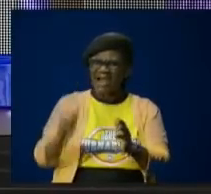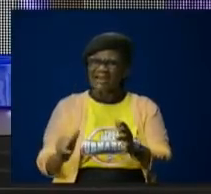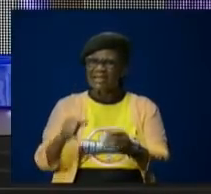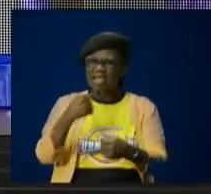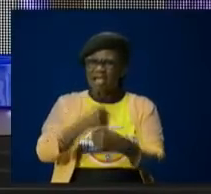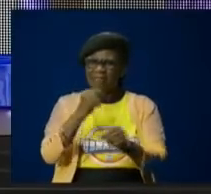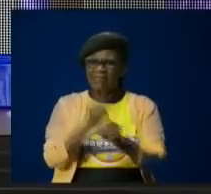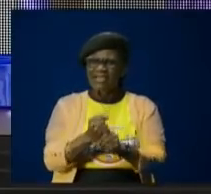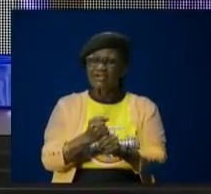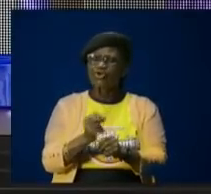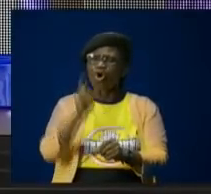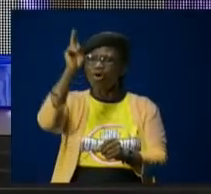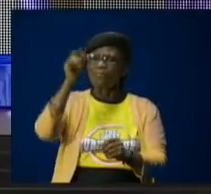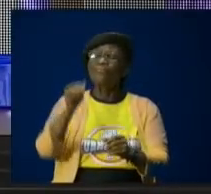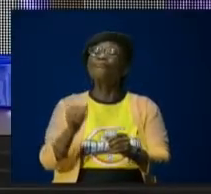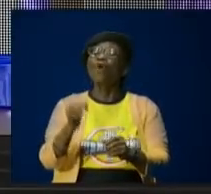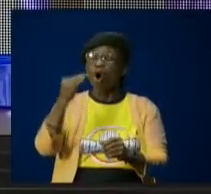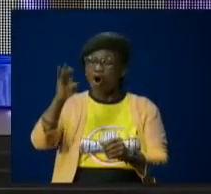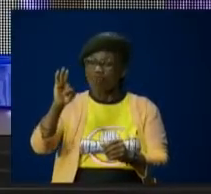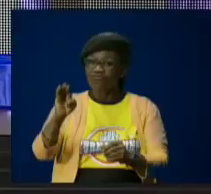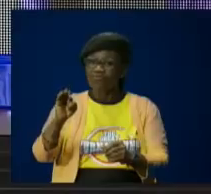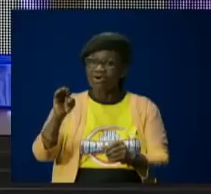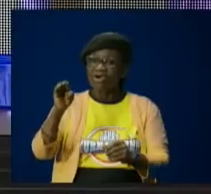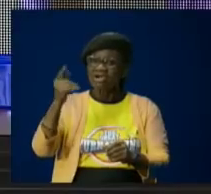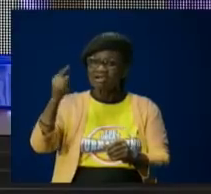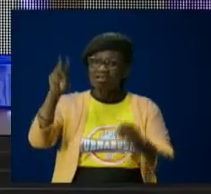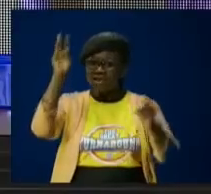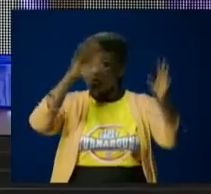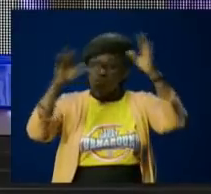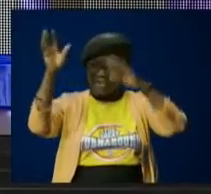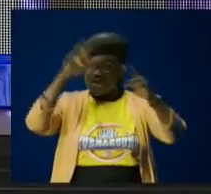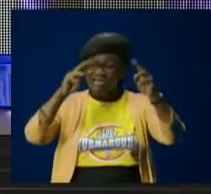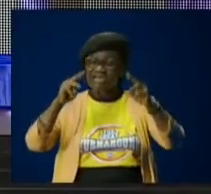the wind and the water,